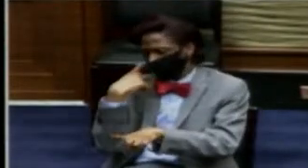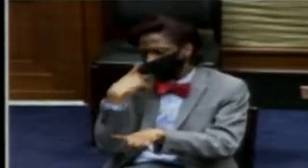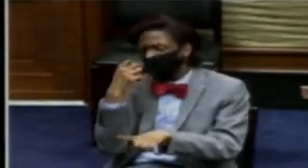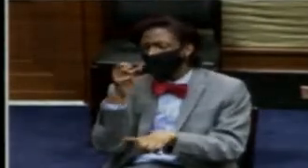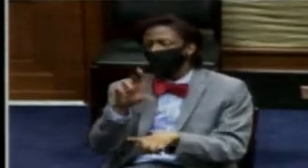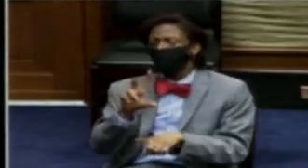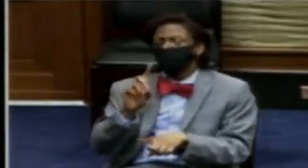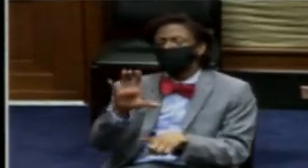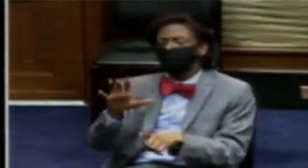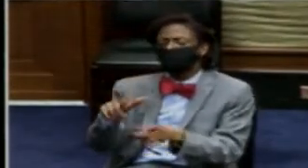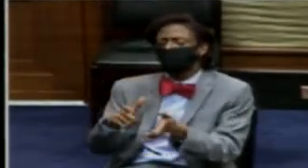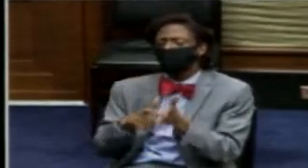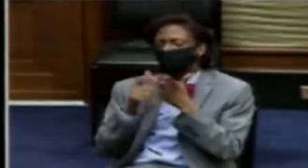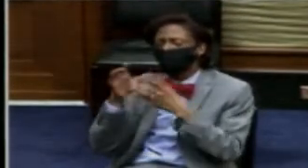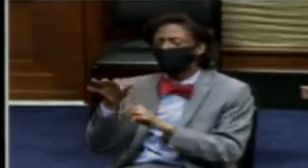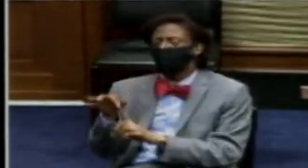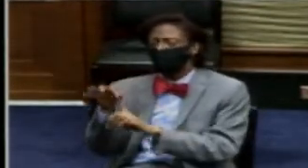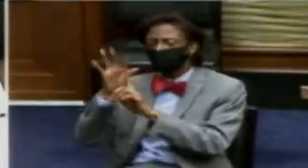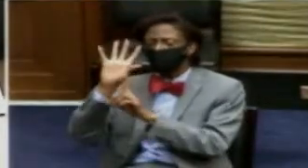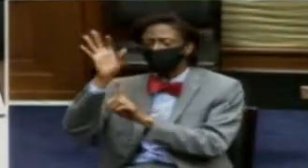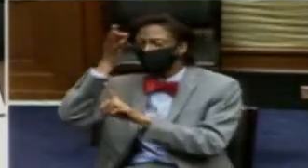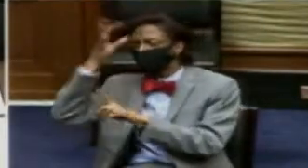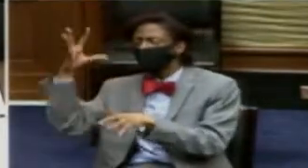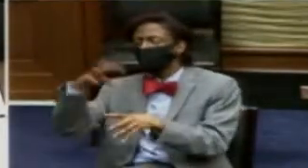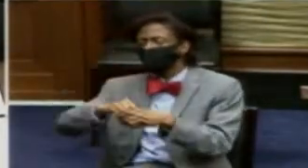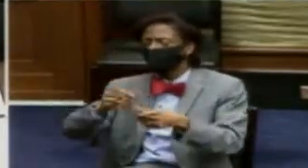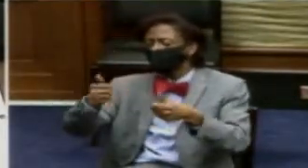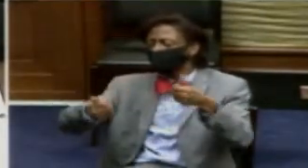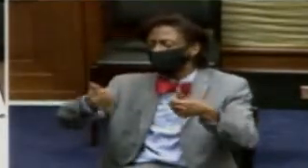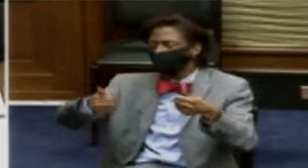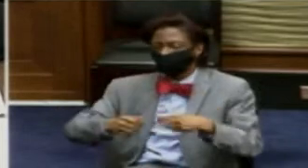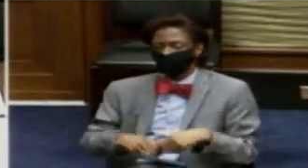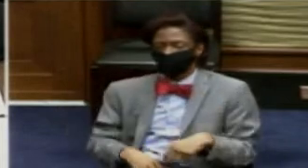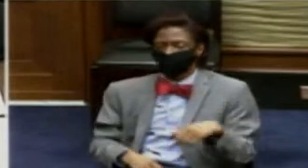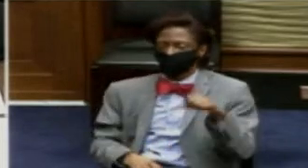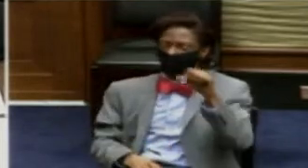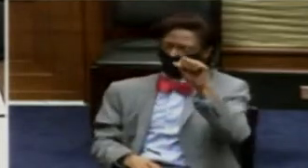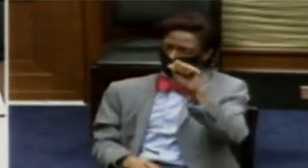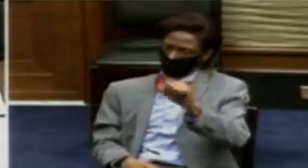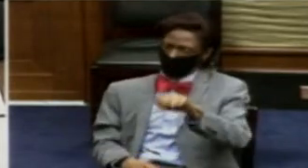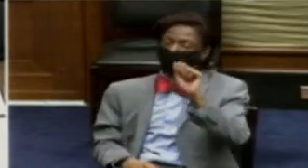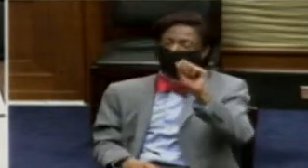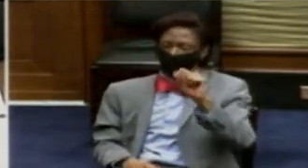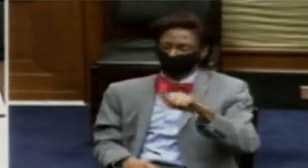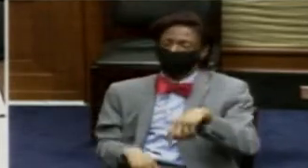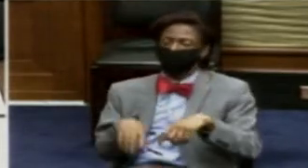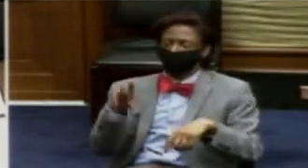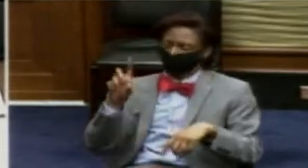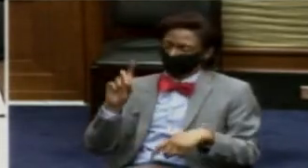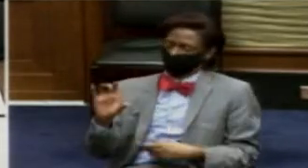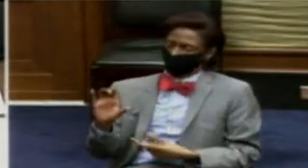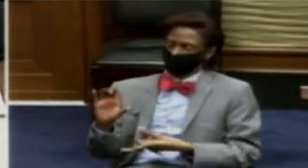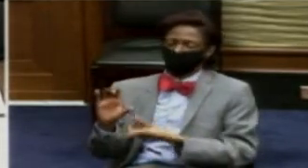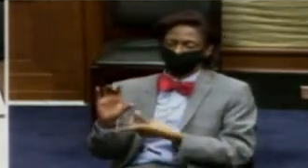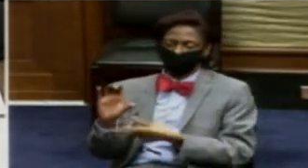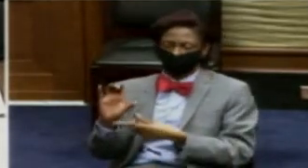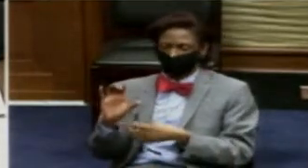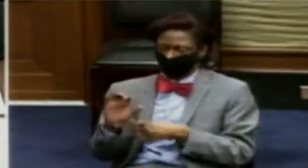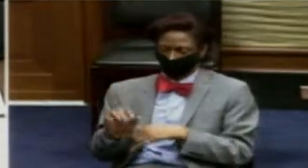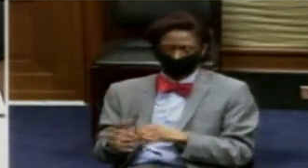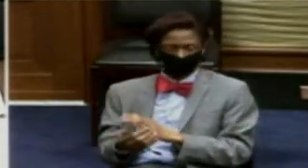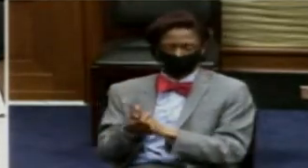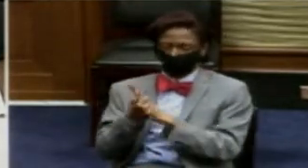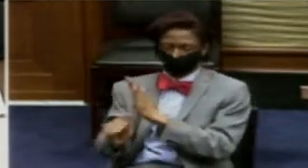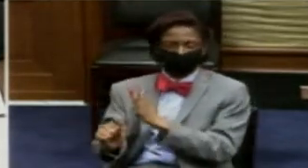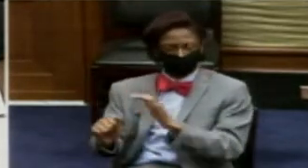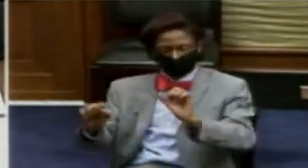some unique federal intervention? Yes, Congressman, the district is more than